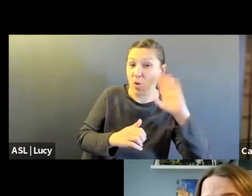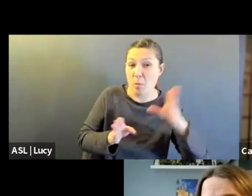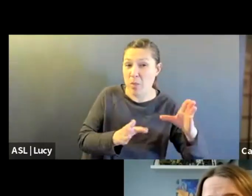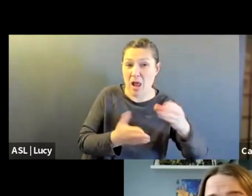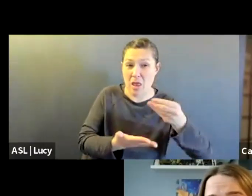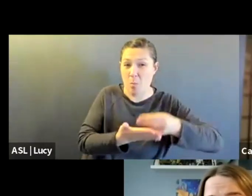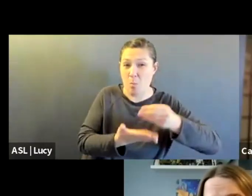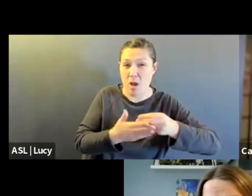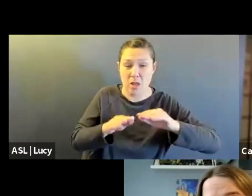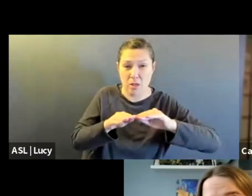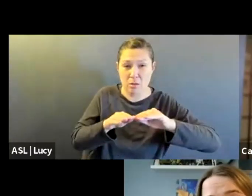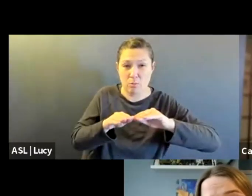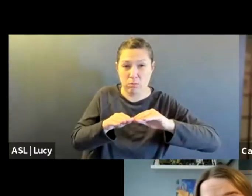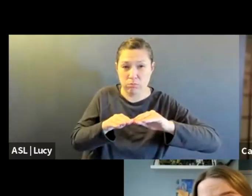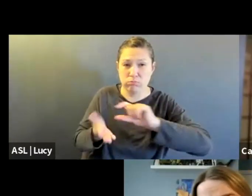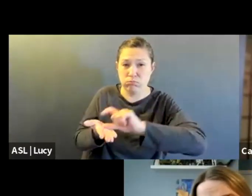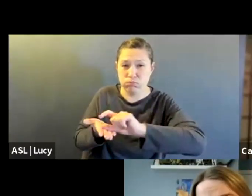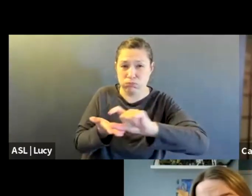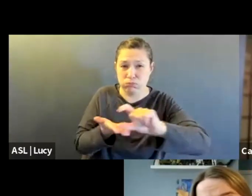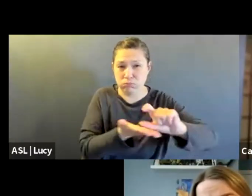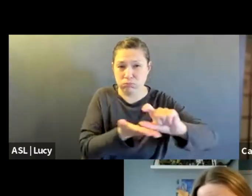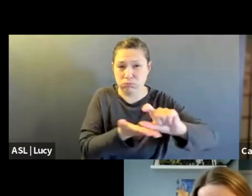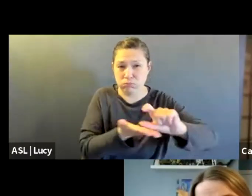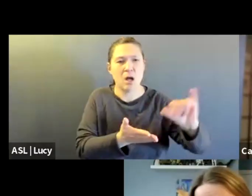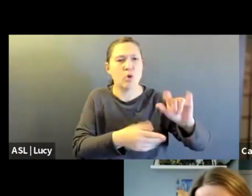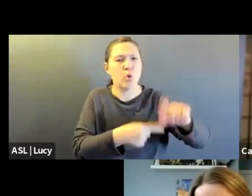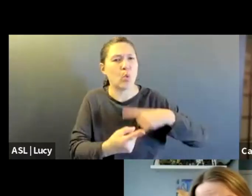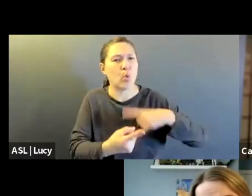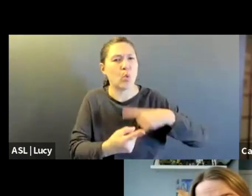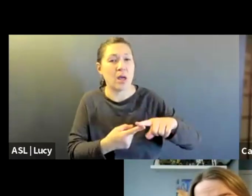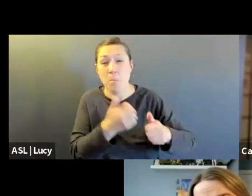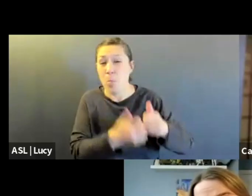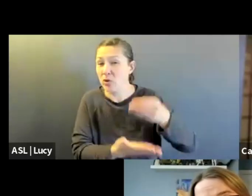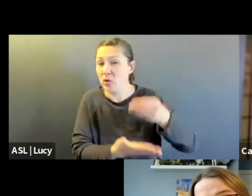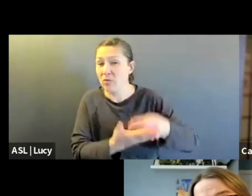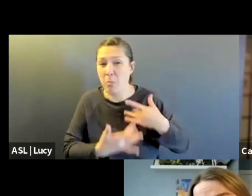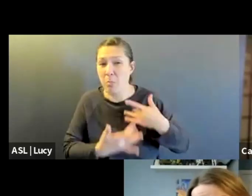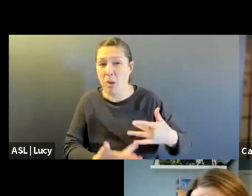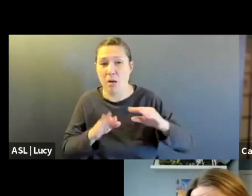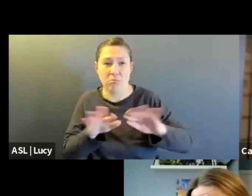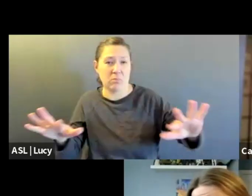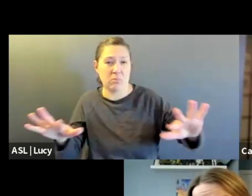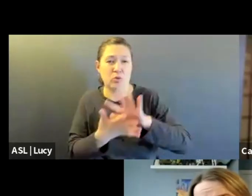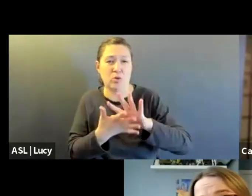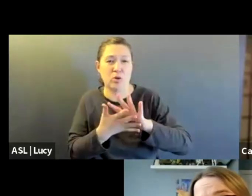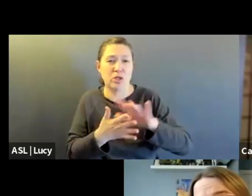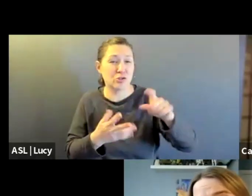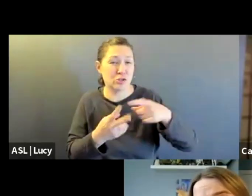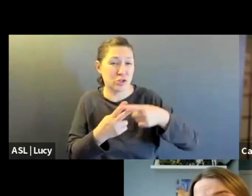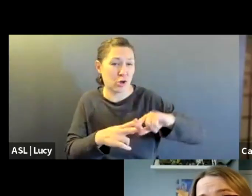that funding and when. It usually goes out, the main bulk of the funding goes out to schools on July